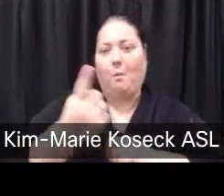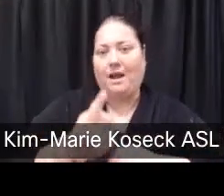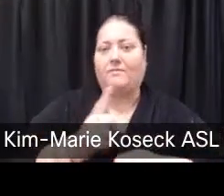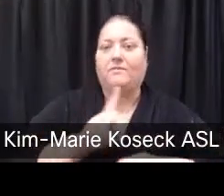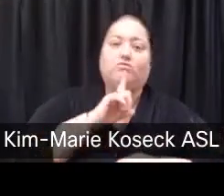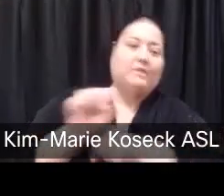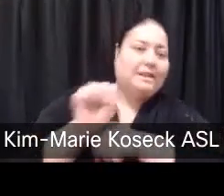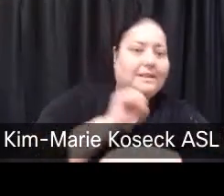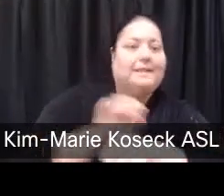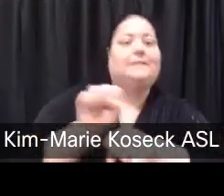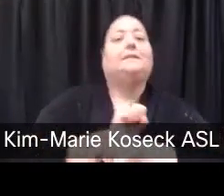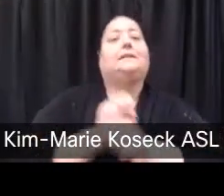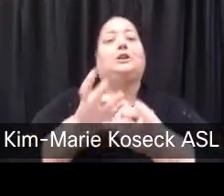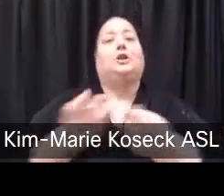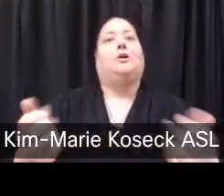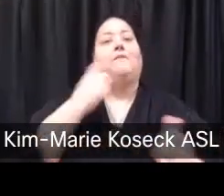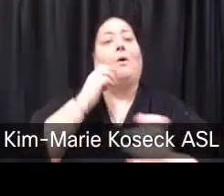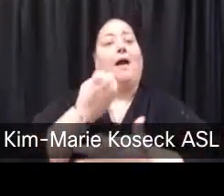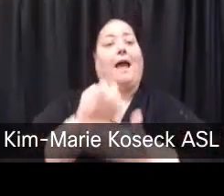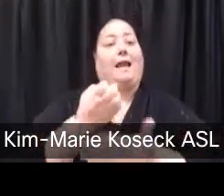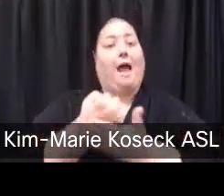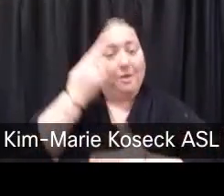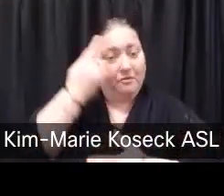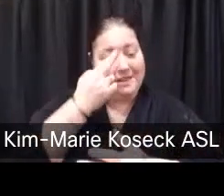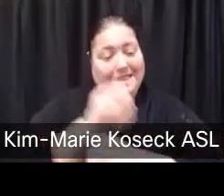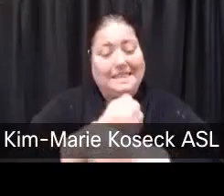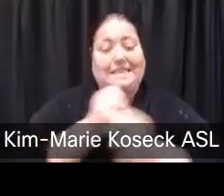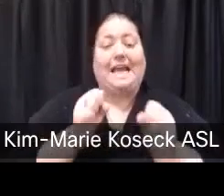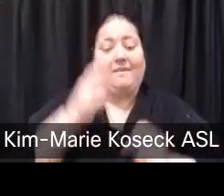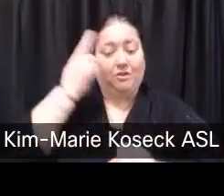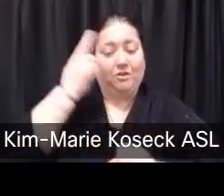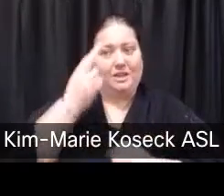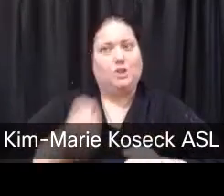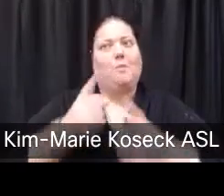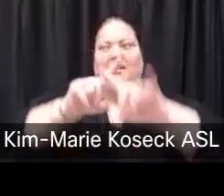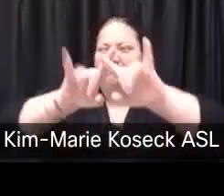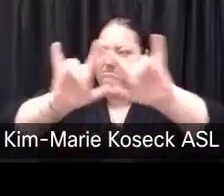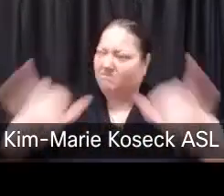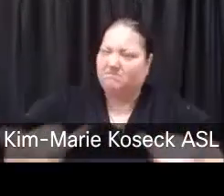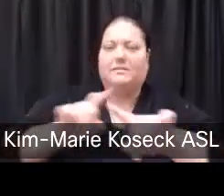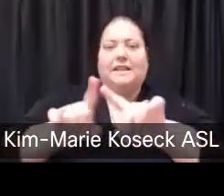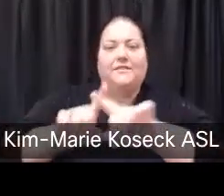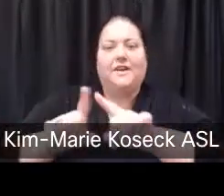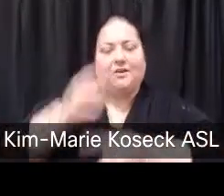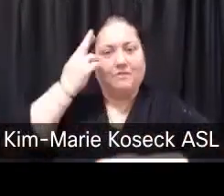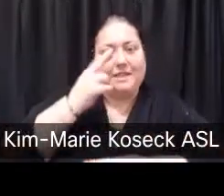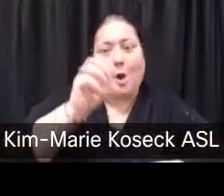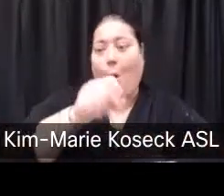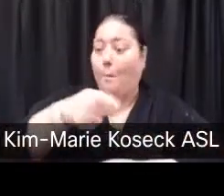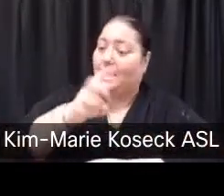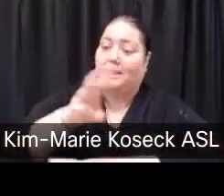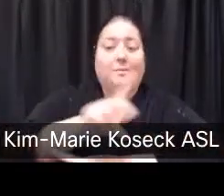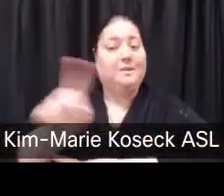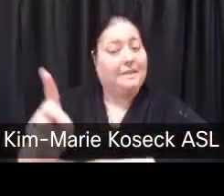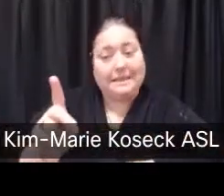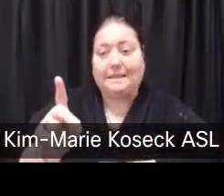solutions for economic reasons, for safety reasons, for so many different reasons. Yet OPWD still